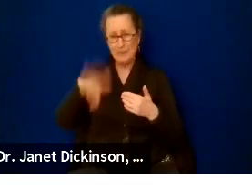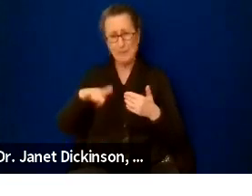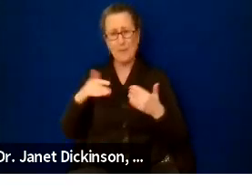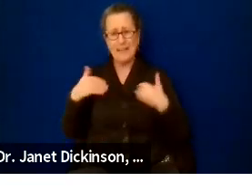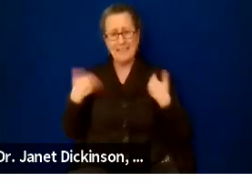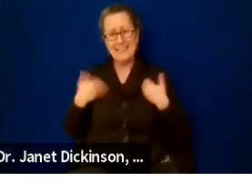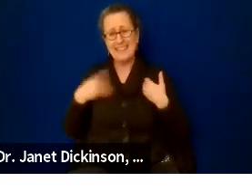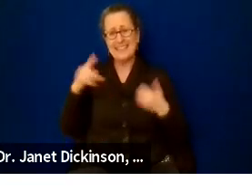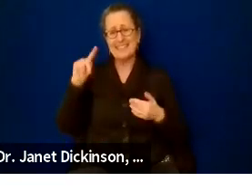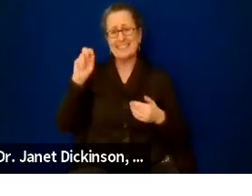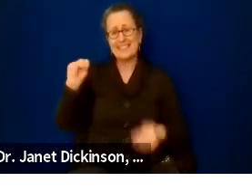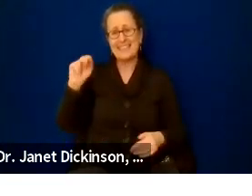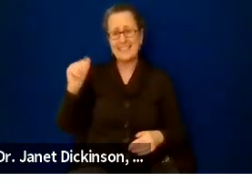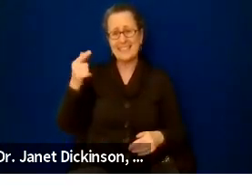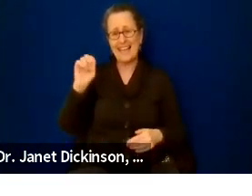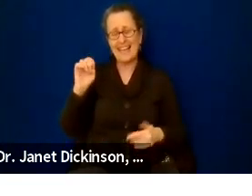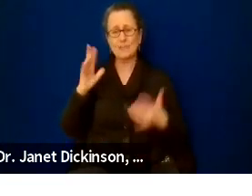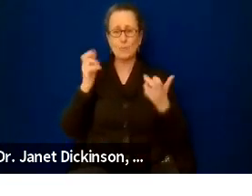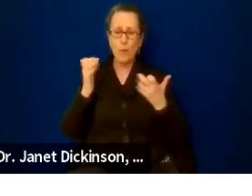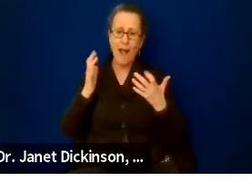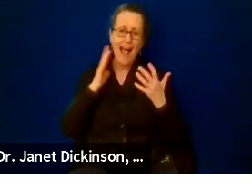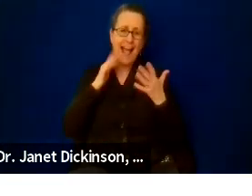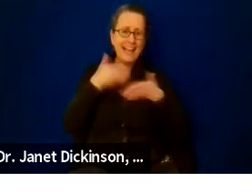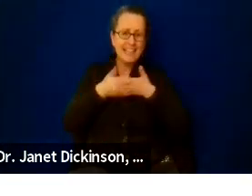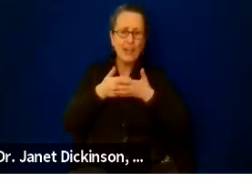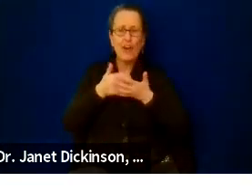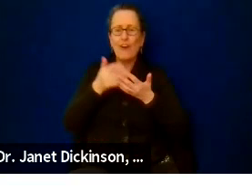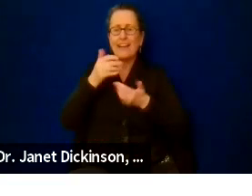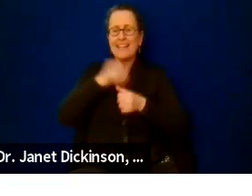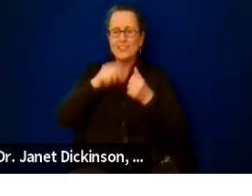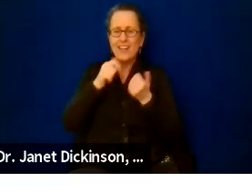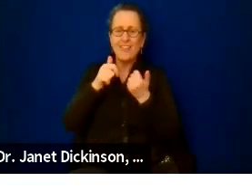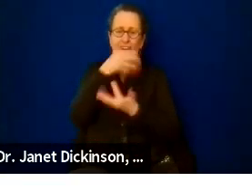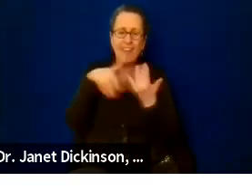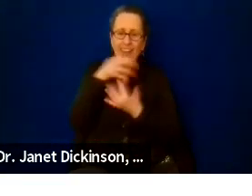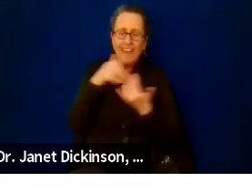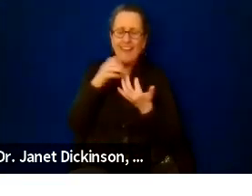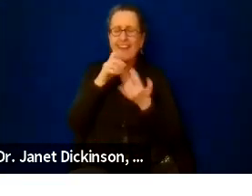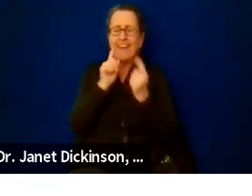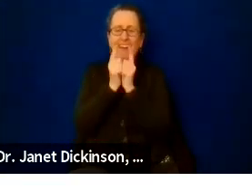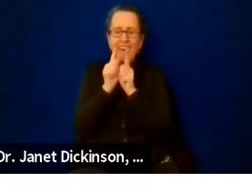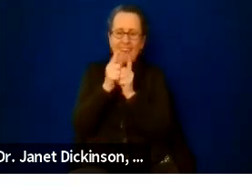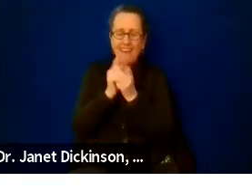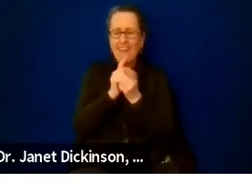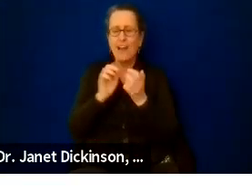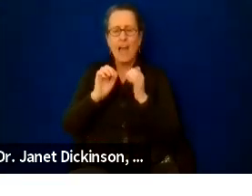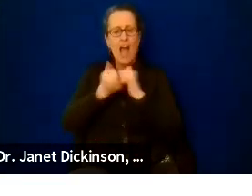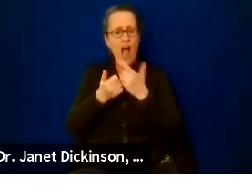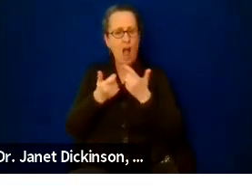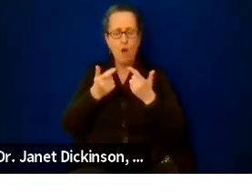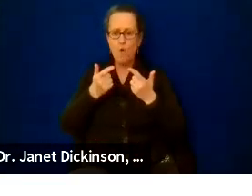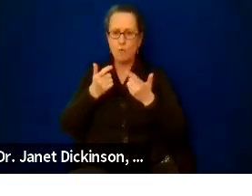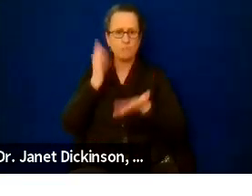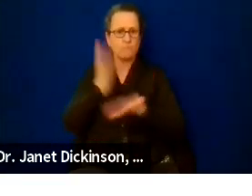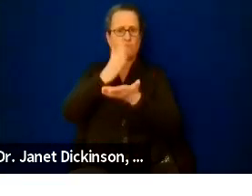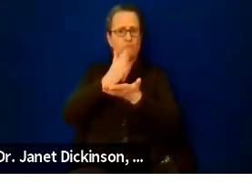or not slacking off with the rules of wearing a mask and staying 6 feet apart and those sorts of things? What is the high school